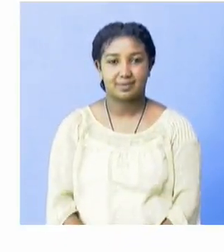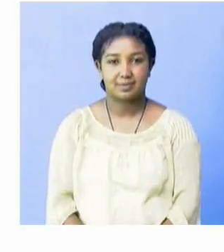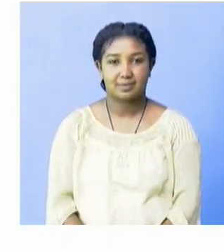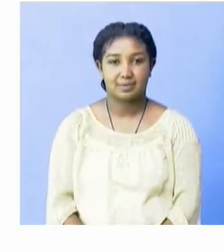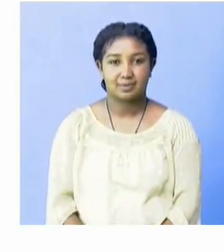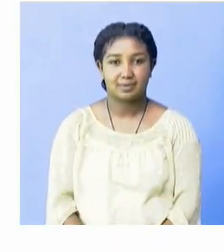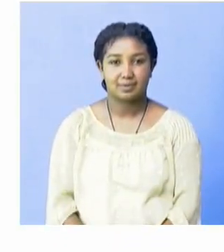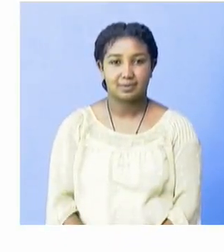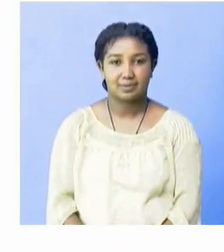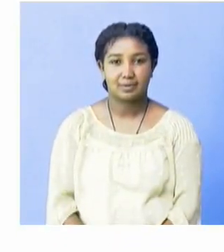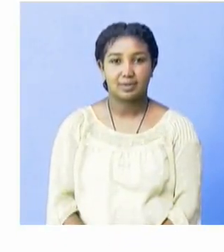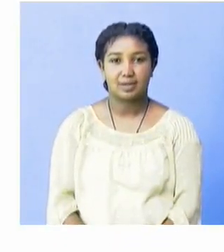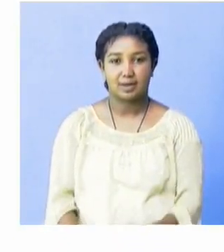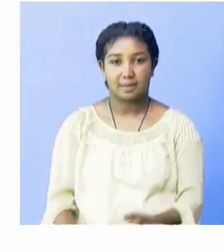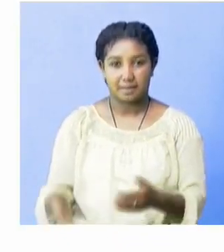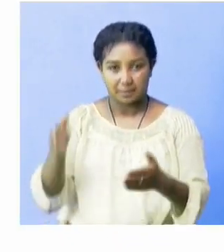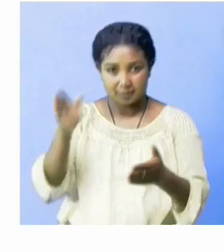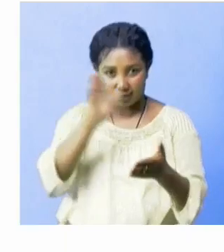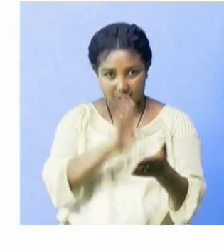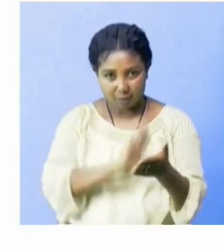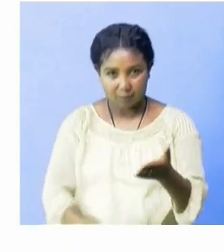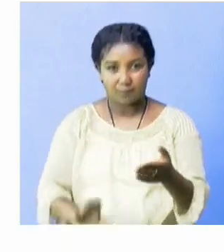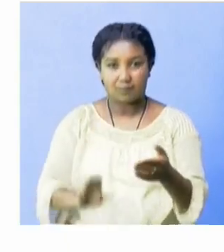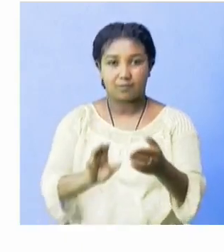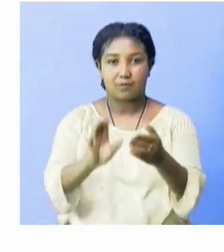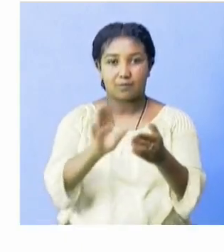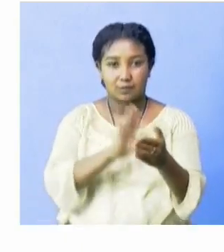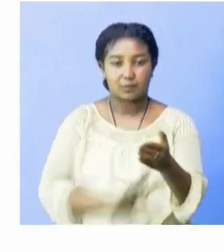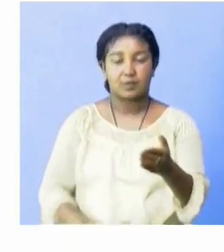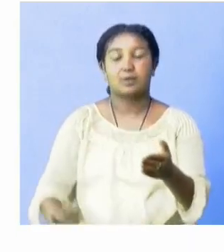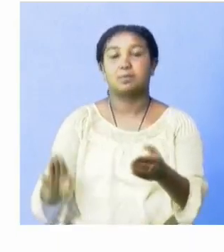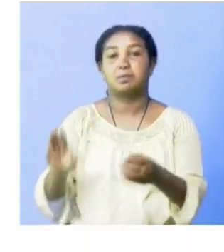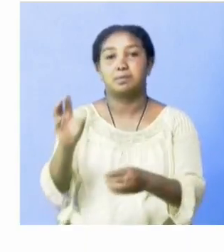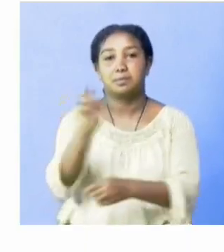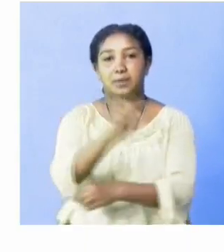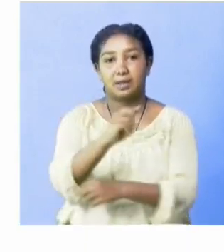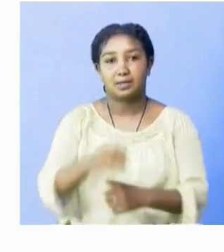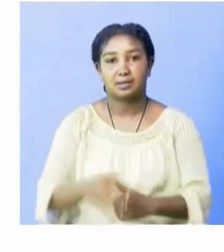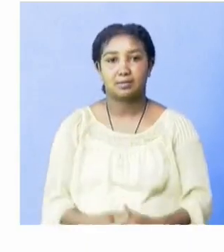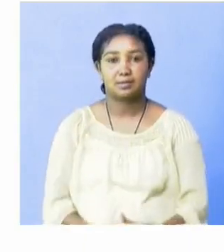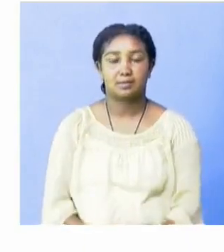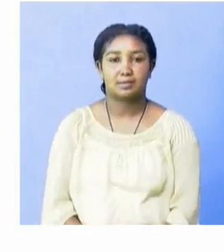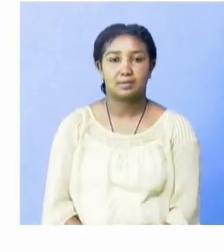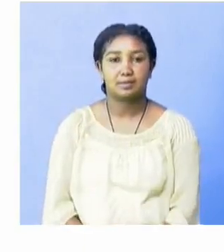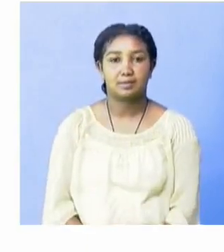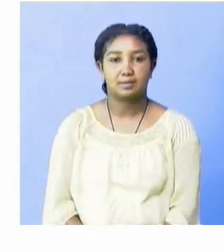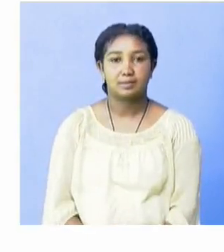and next, date of birth. Date of birth.